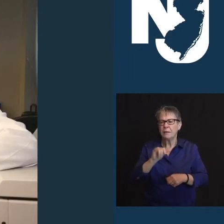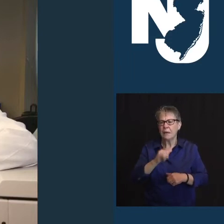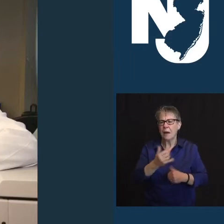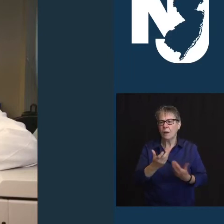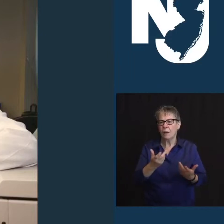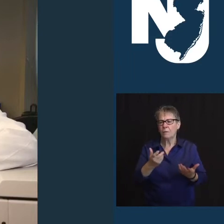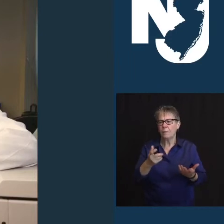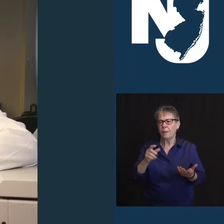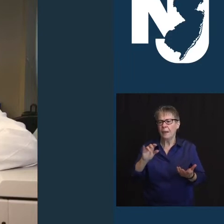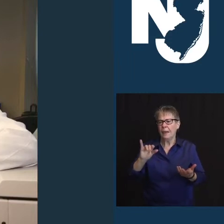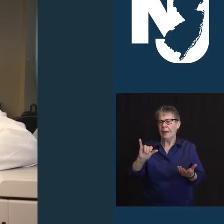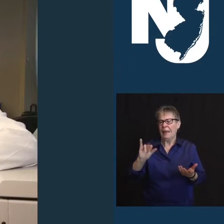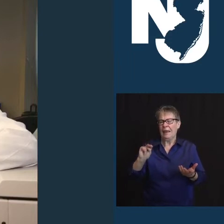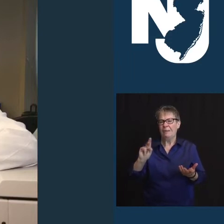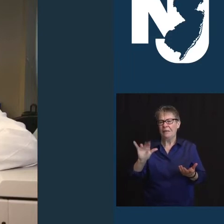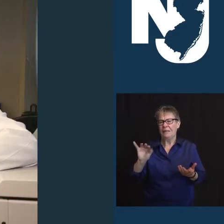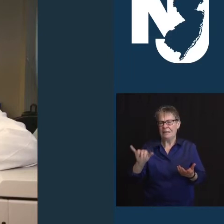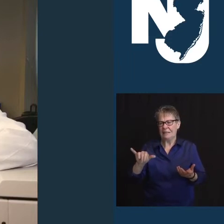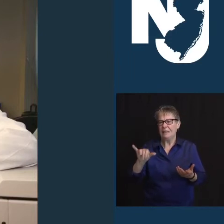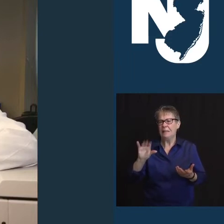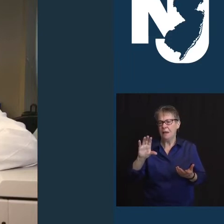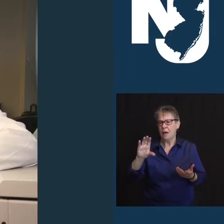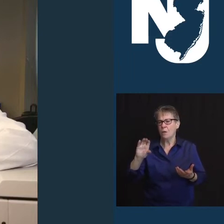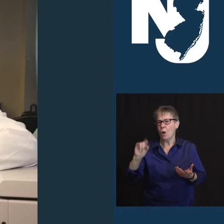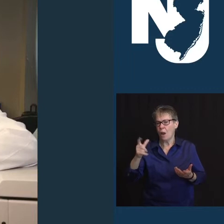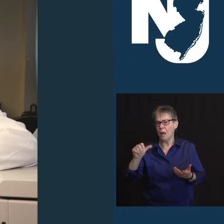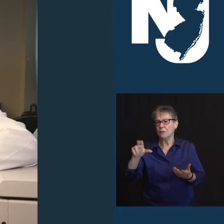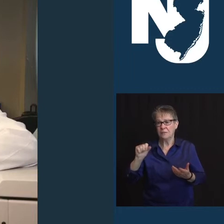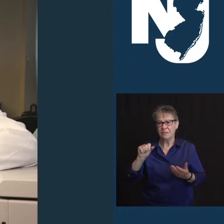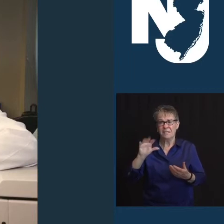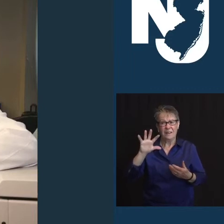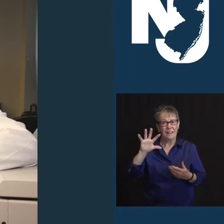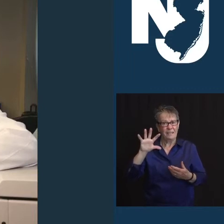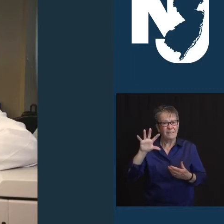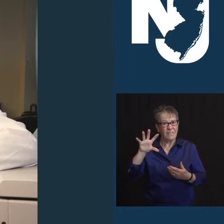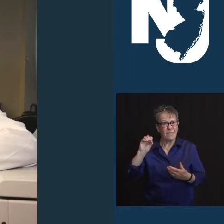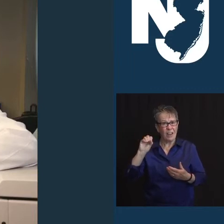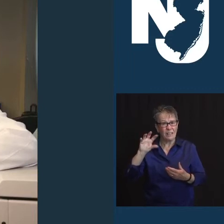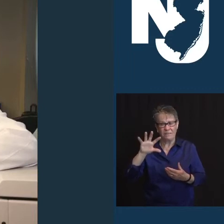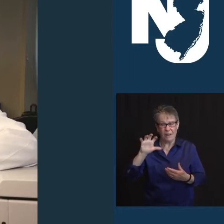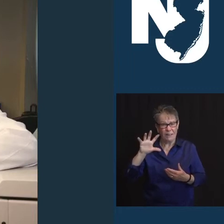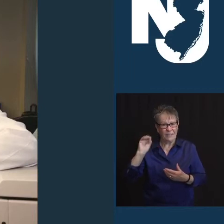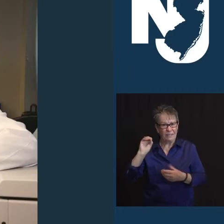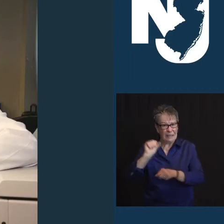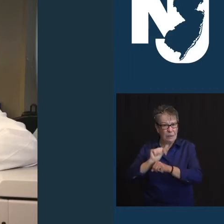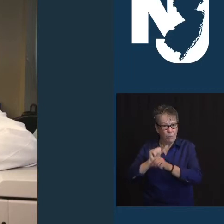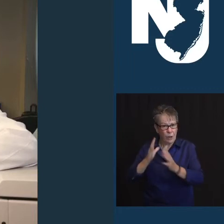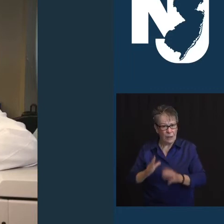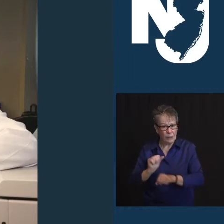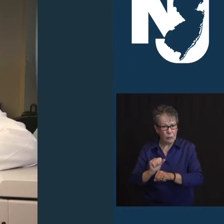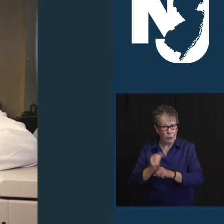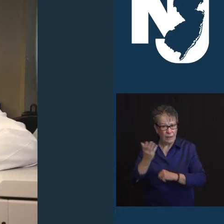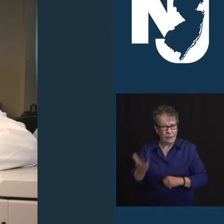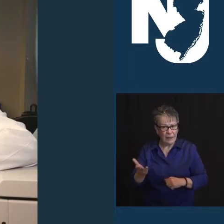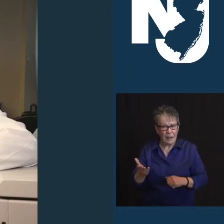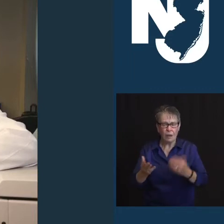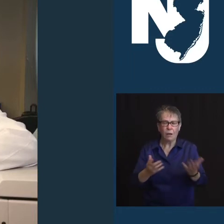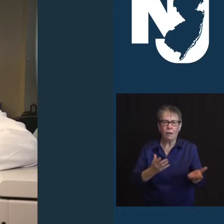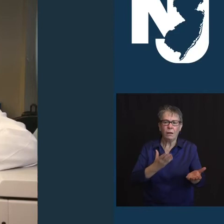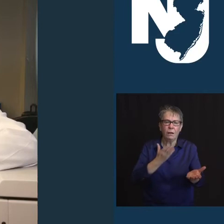LLC, with more than 550 employees. We cannot thank Andy enough for all he did across his